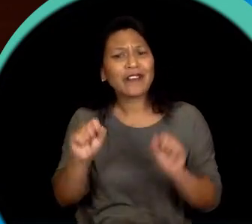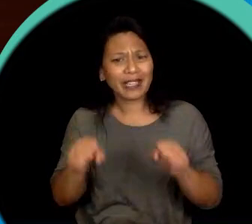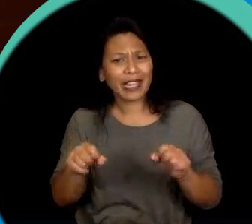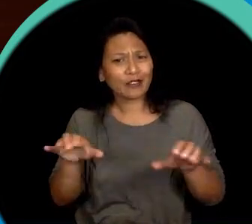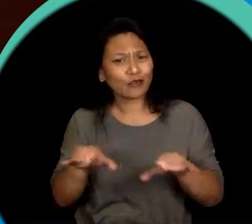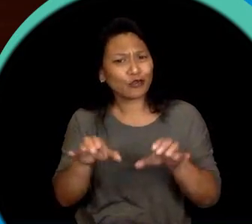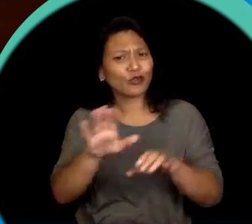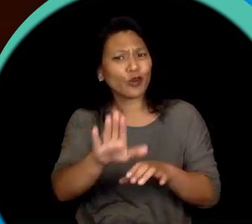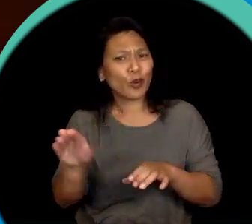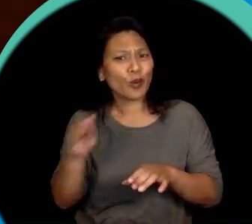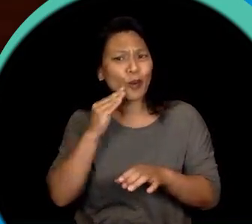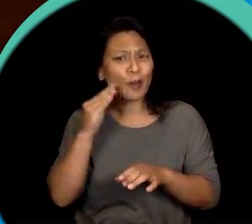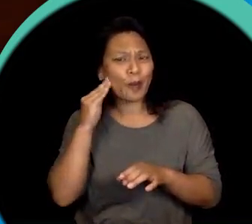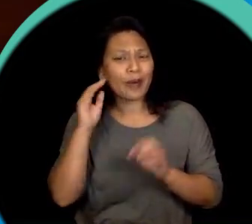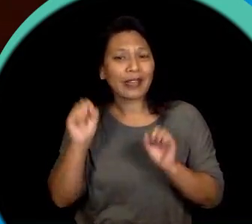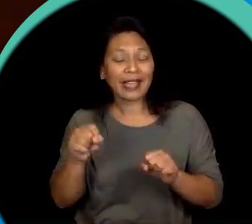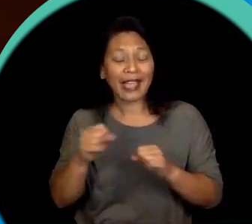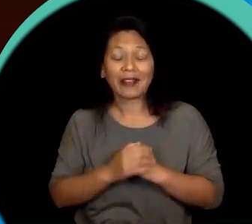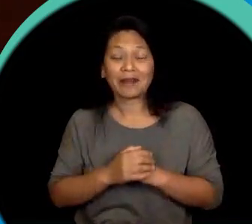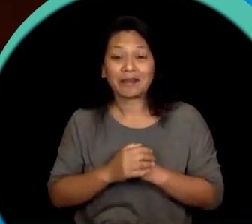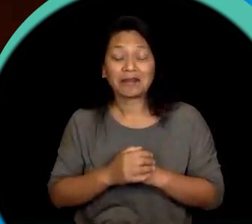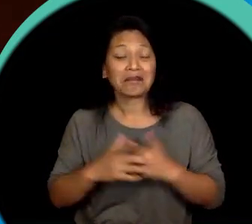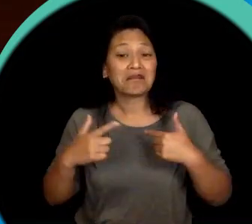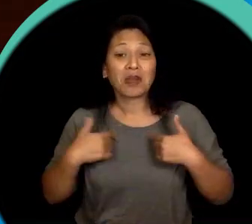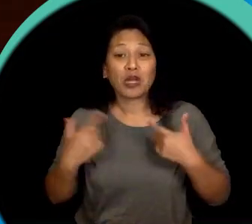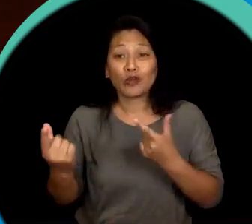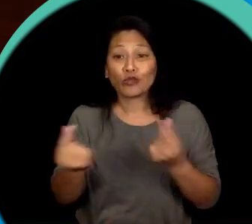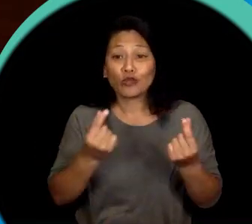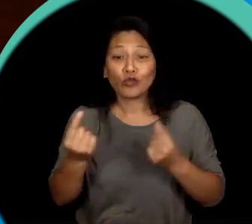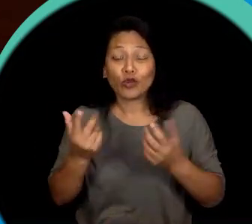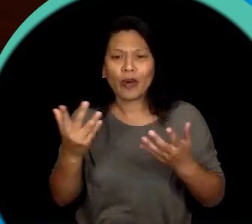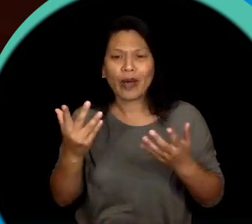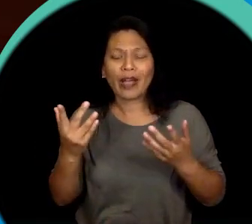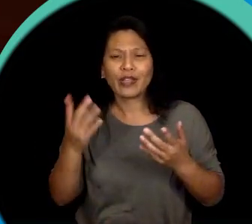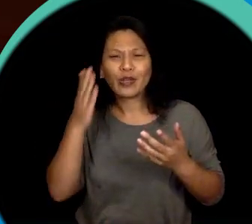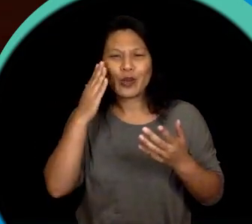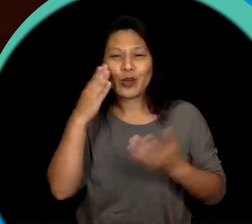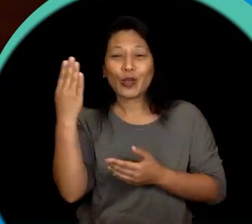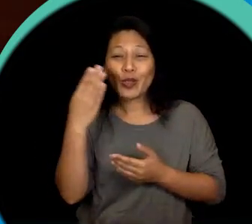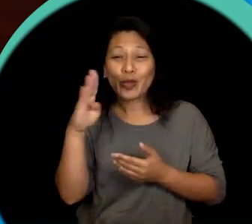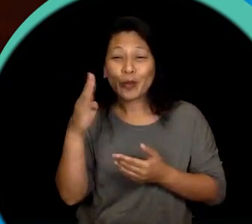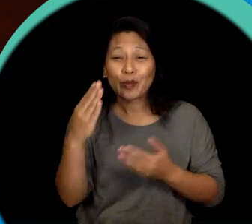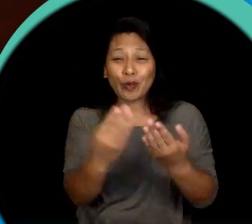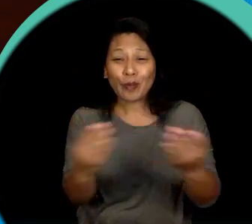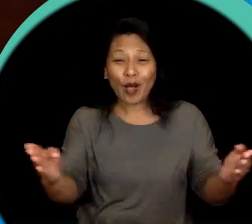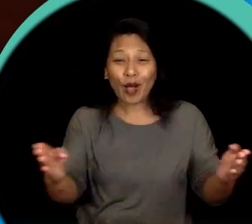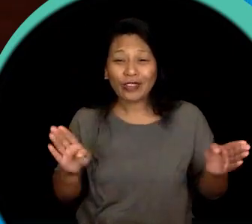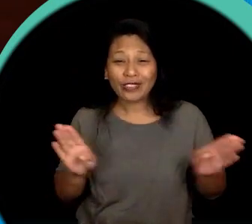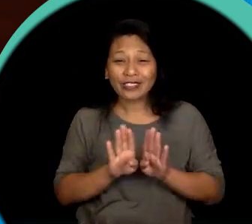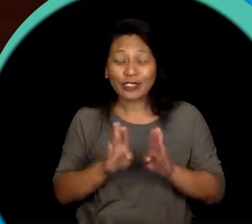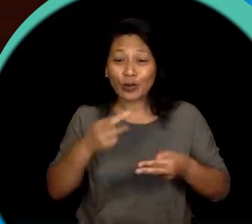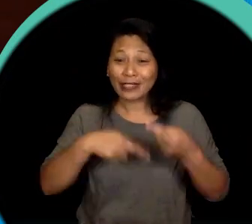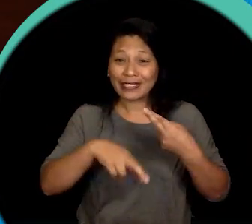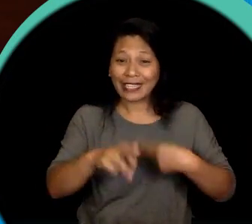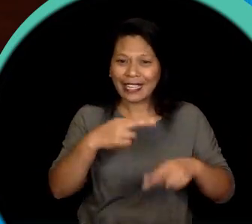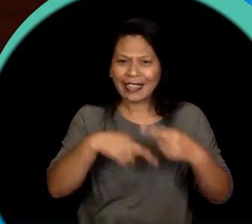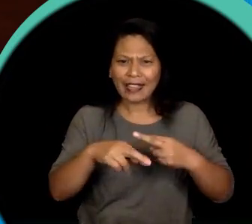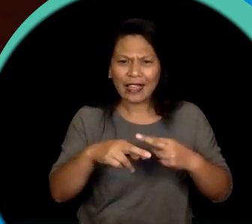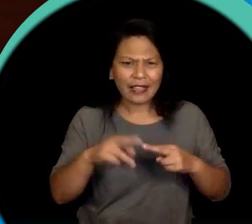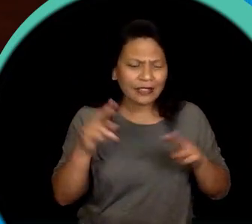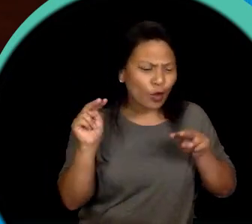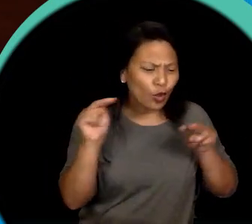home. So what usually I like to do is go to my recycling bin or look around the office for